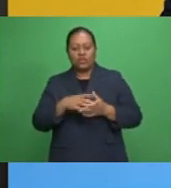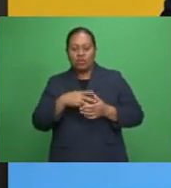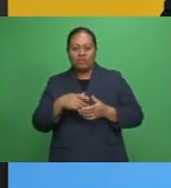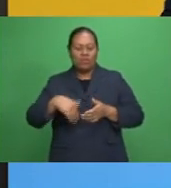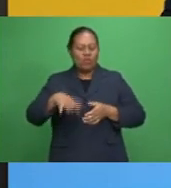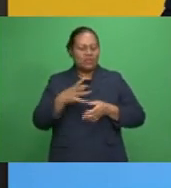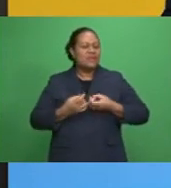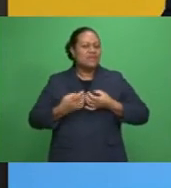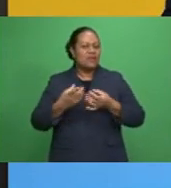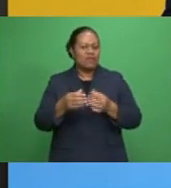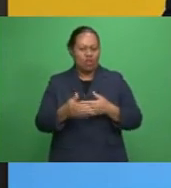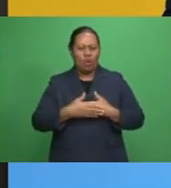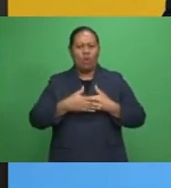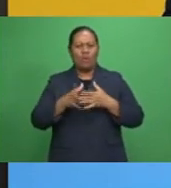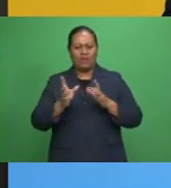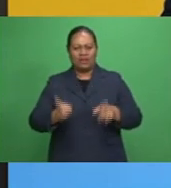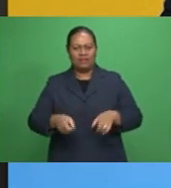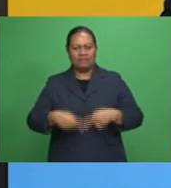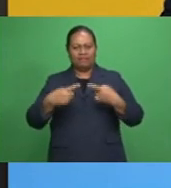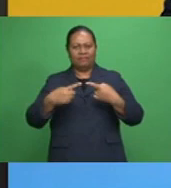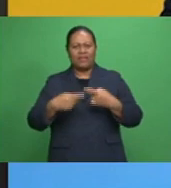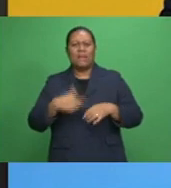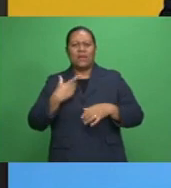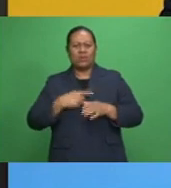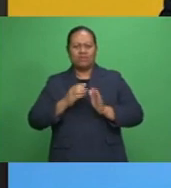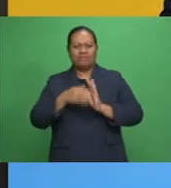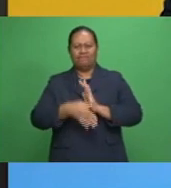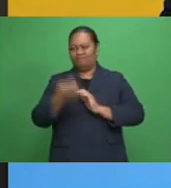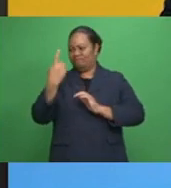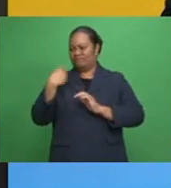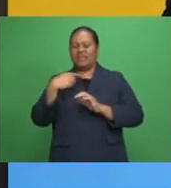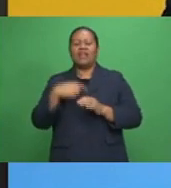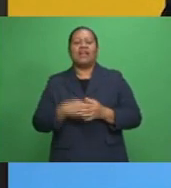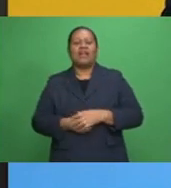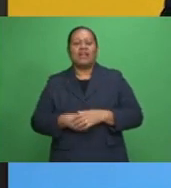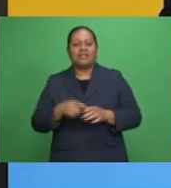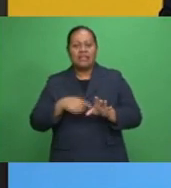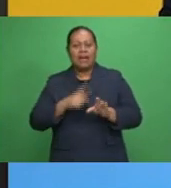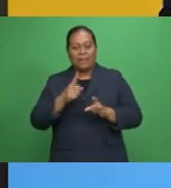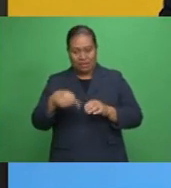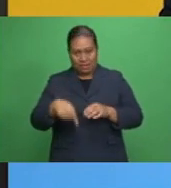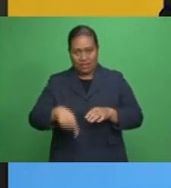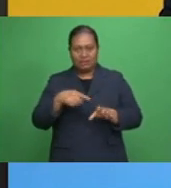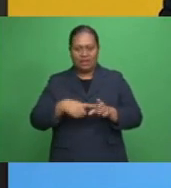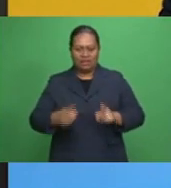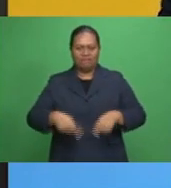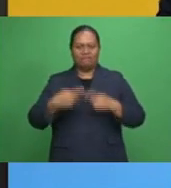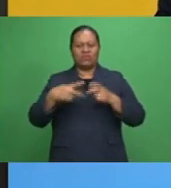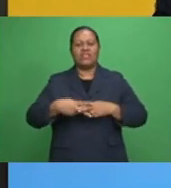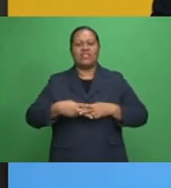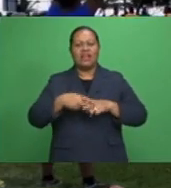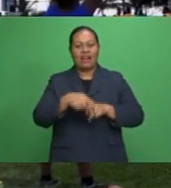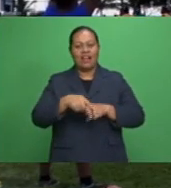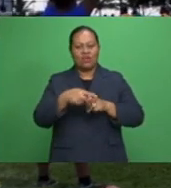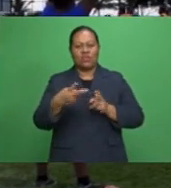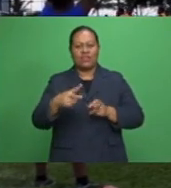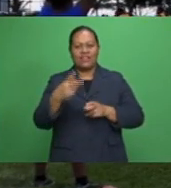tough opening match against last year's losing finalist Nandronga on the 25th of this month. Caroline Tavi has more.